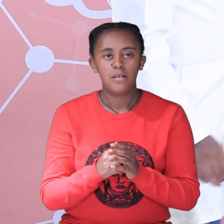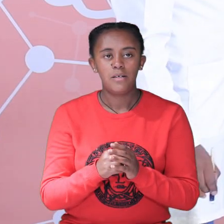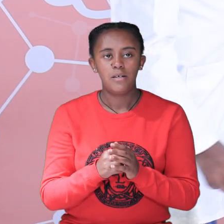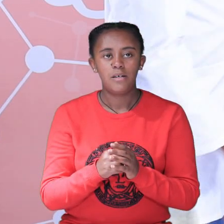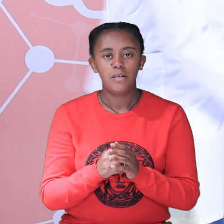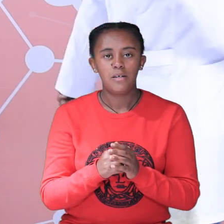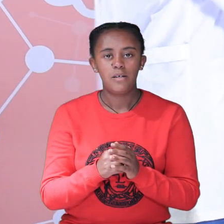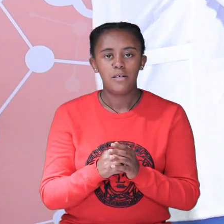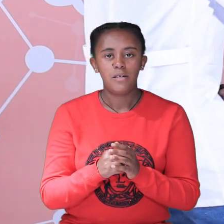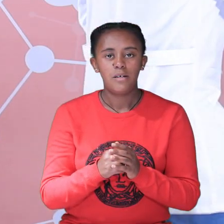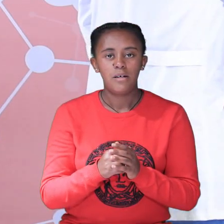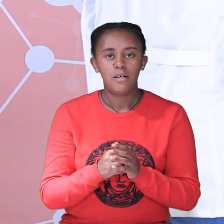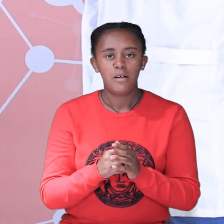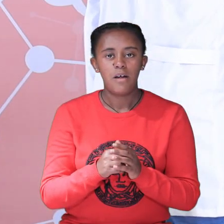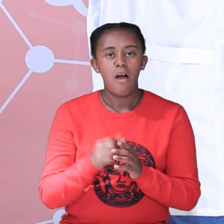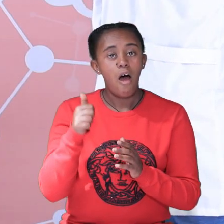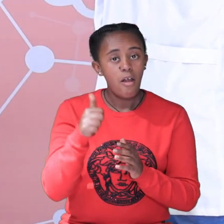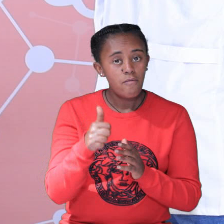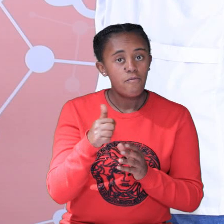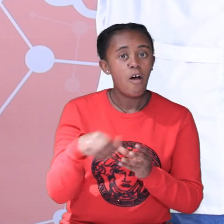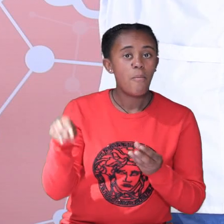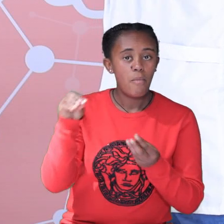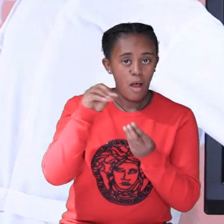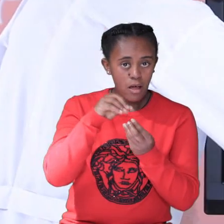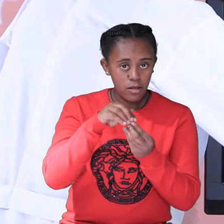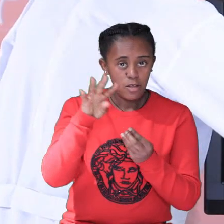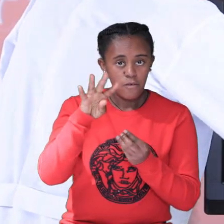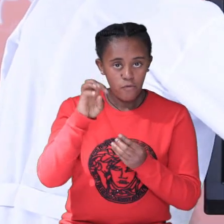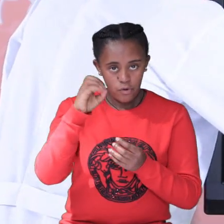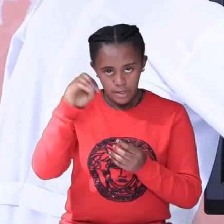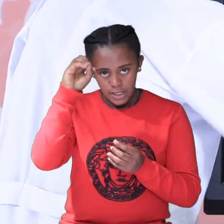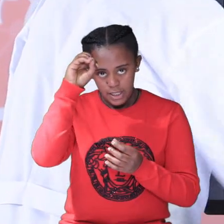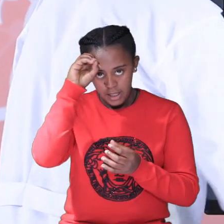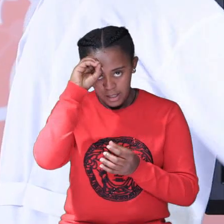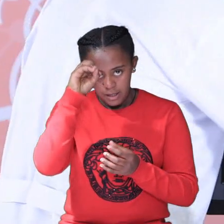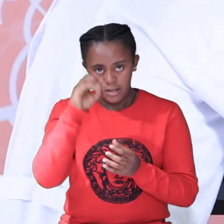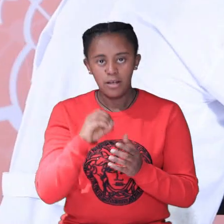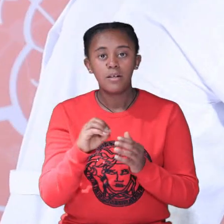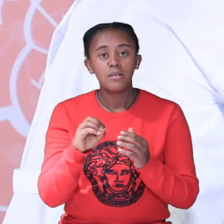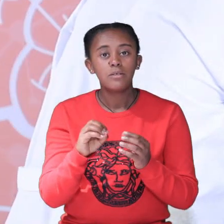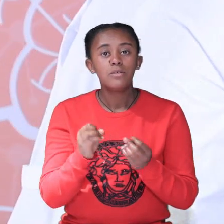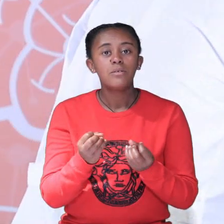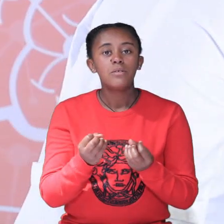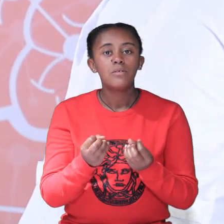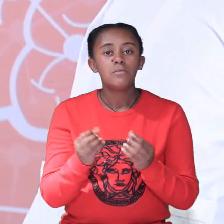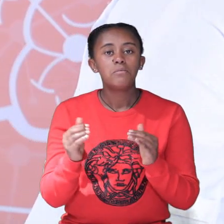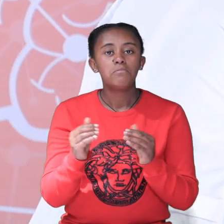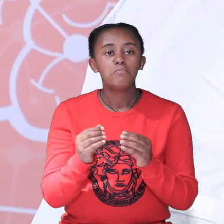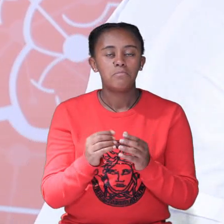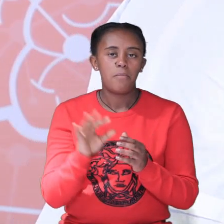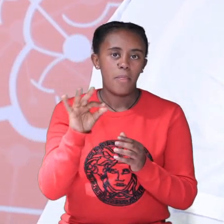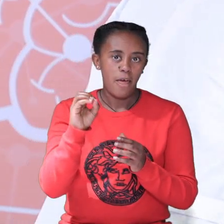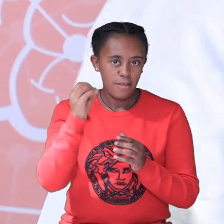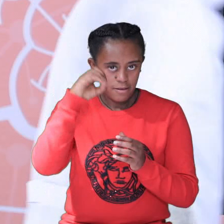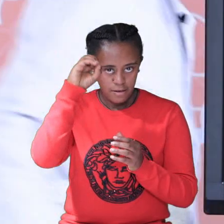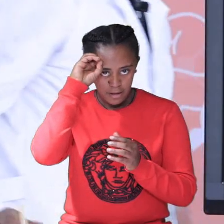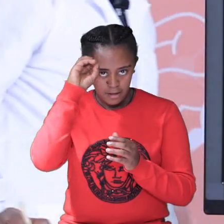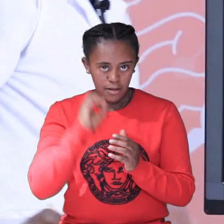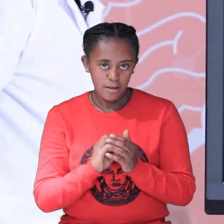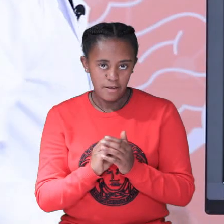Alpha plus R is equals to 90 degree. The angle between normal